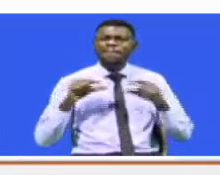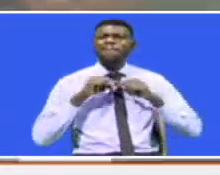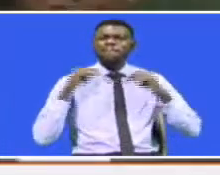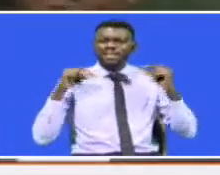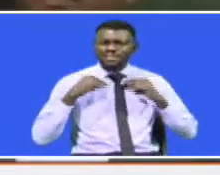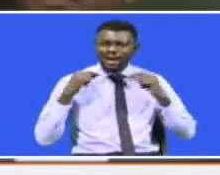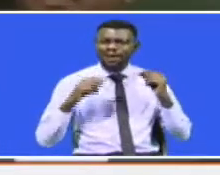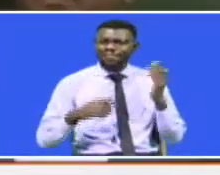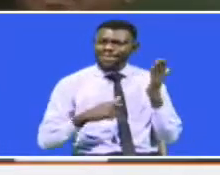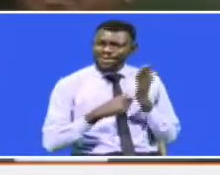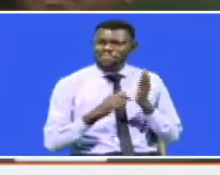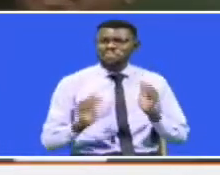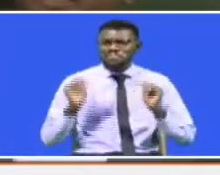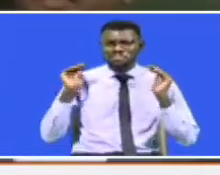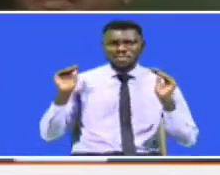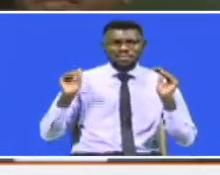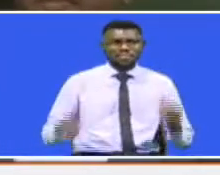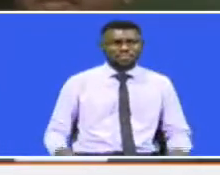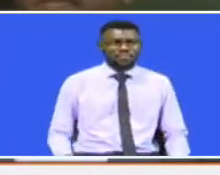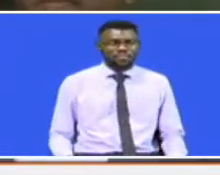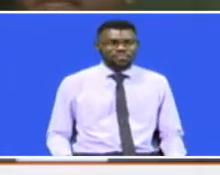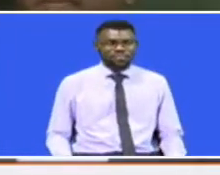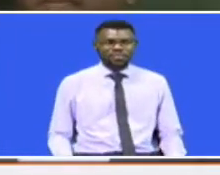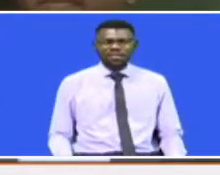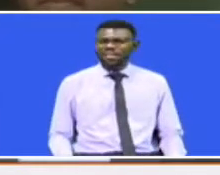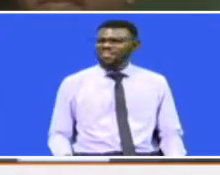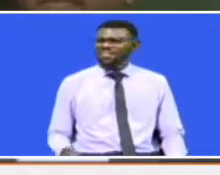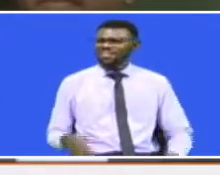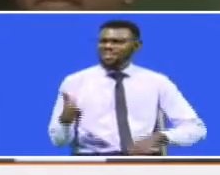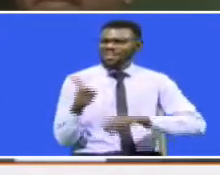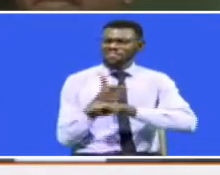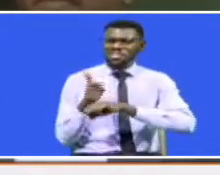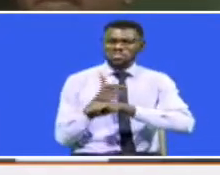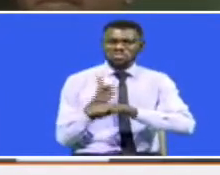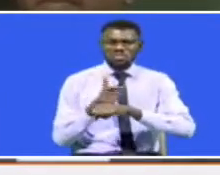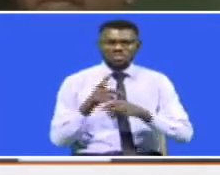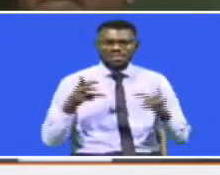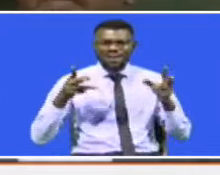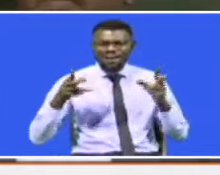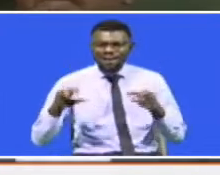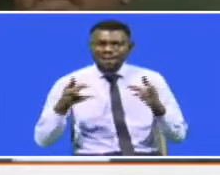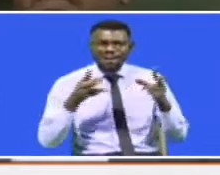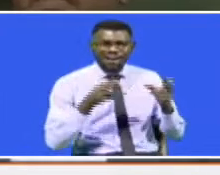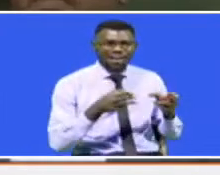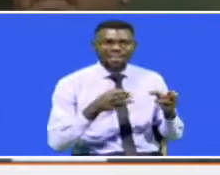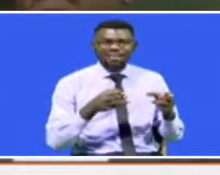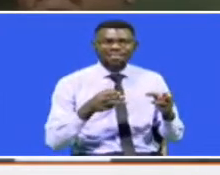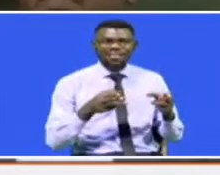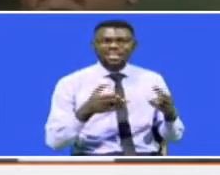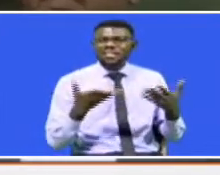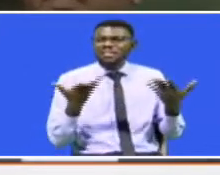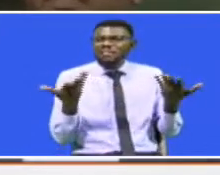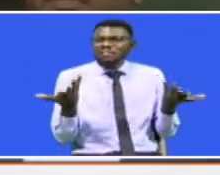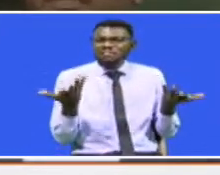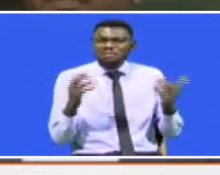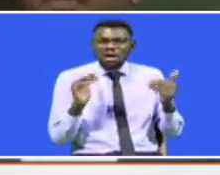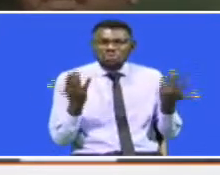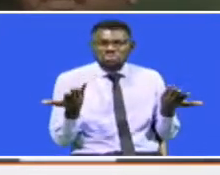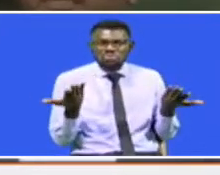actually. You know, you are talking of an edited of a clip which has been played around with. So how can